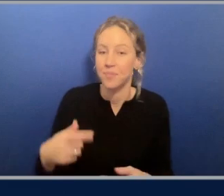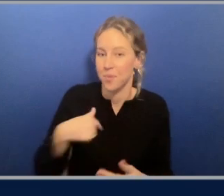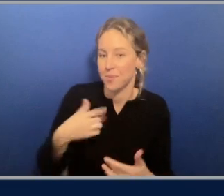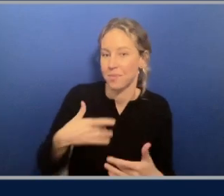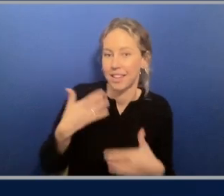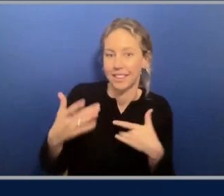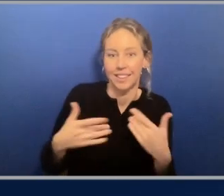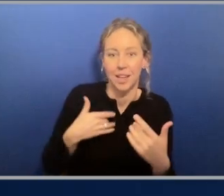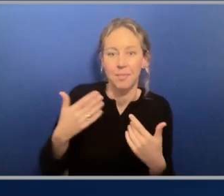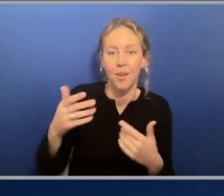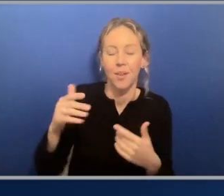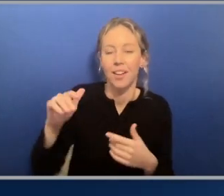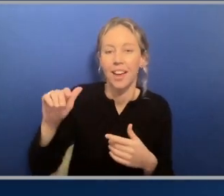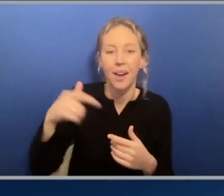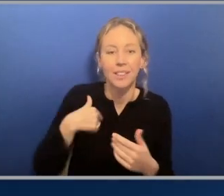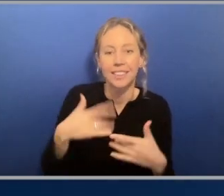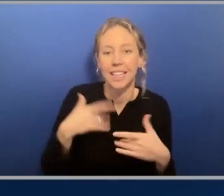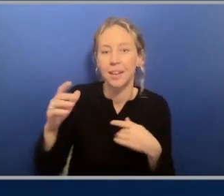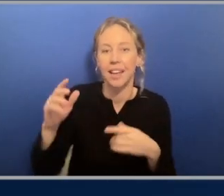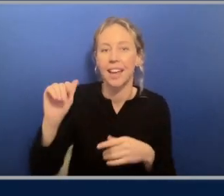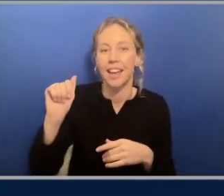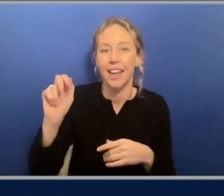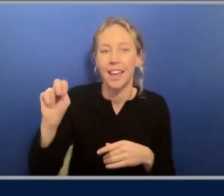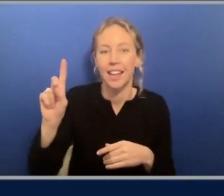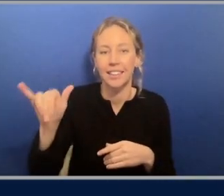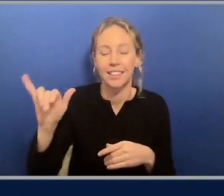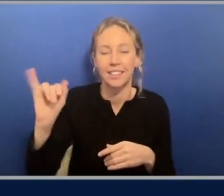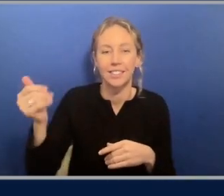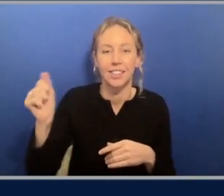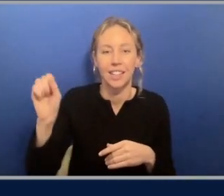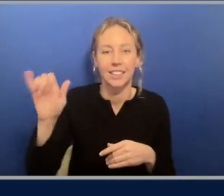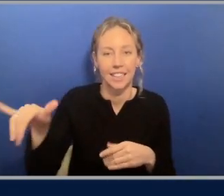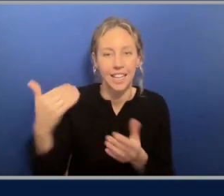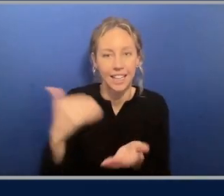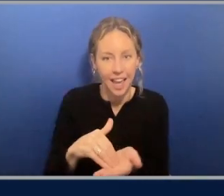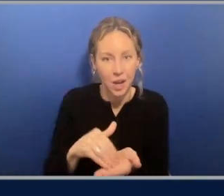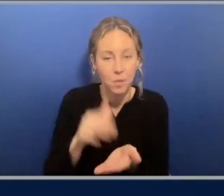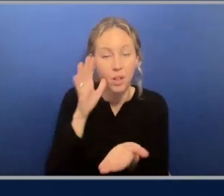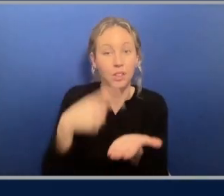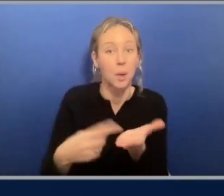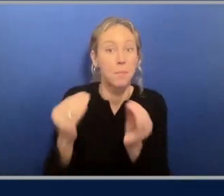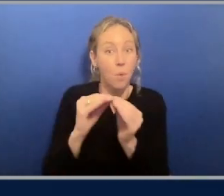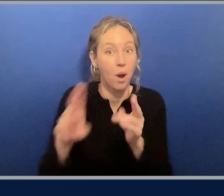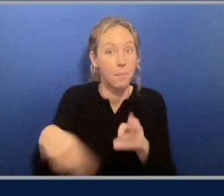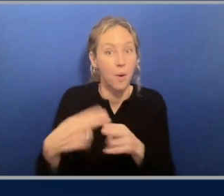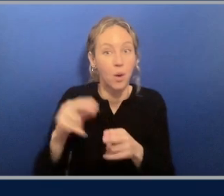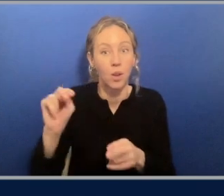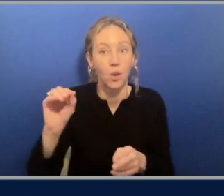excited to see Andy Jassy again on the keynote stage. We'll talk more about Nova. But